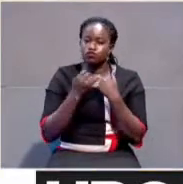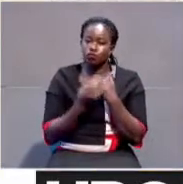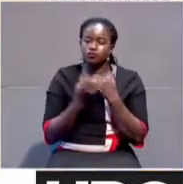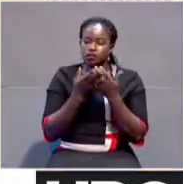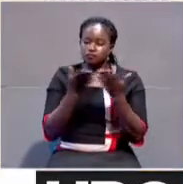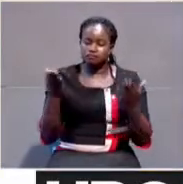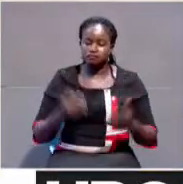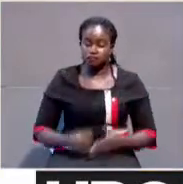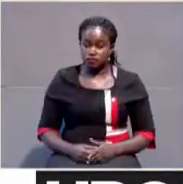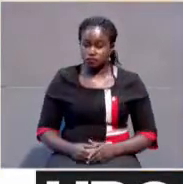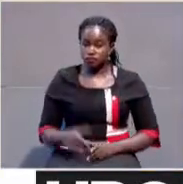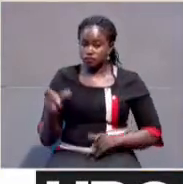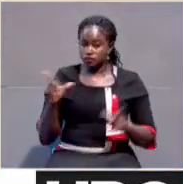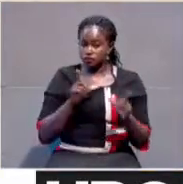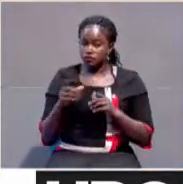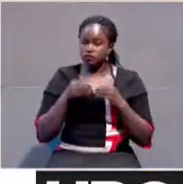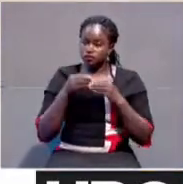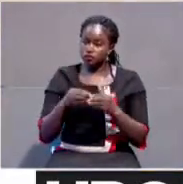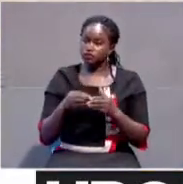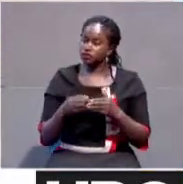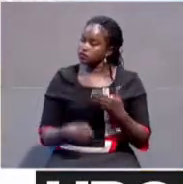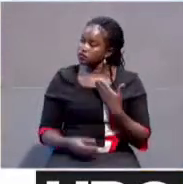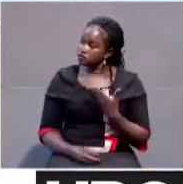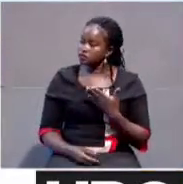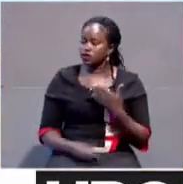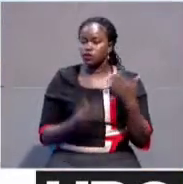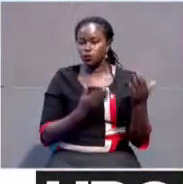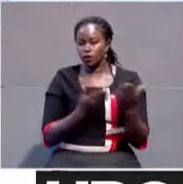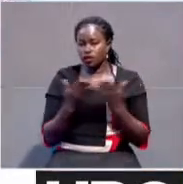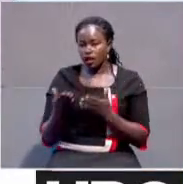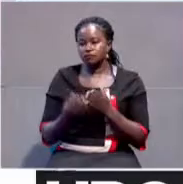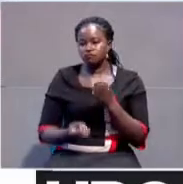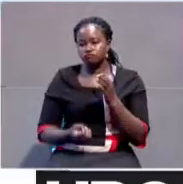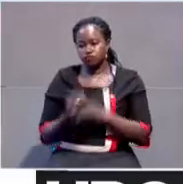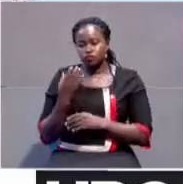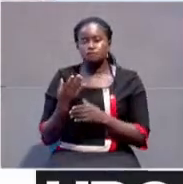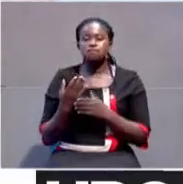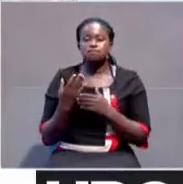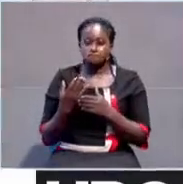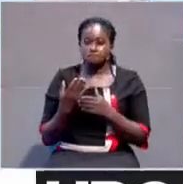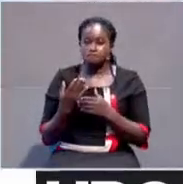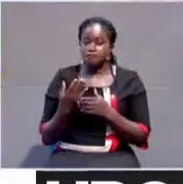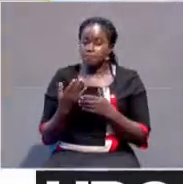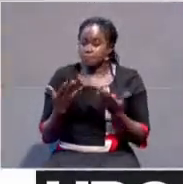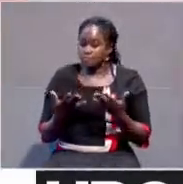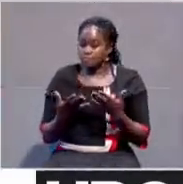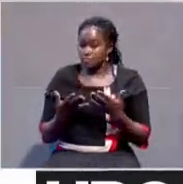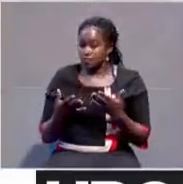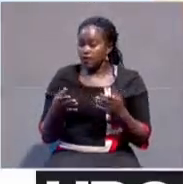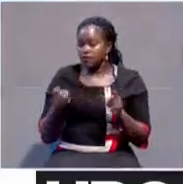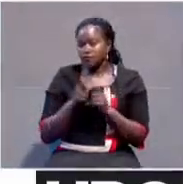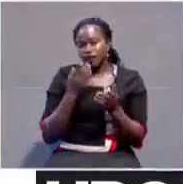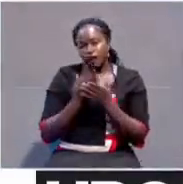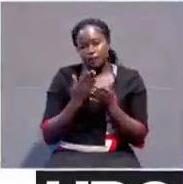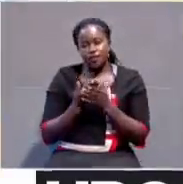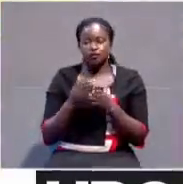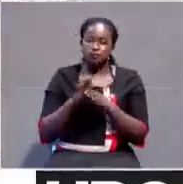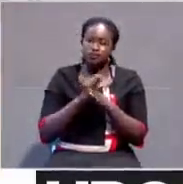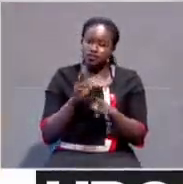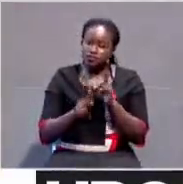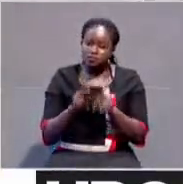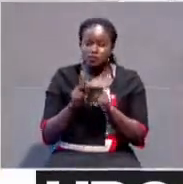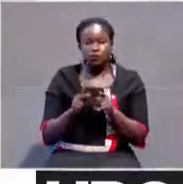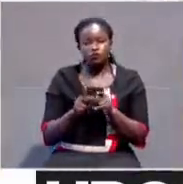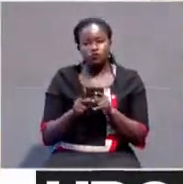The local leaders in this area welcome the establishment and appeal to the proprietors for